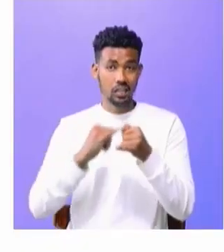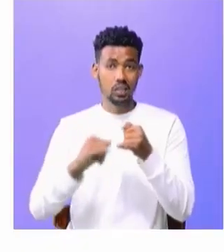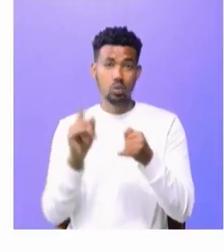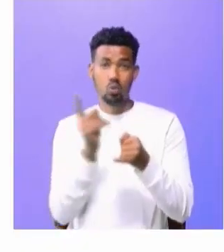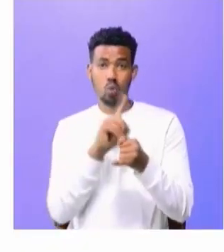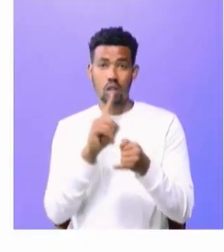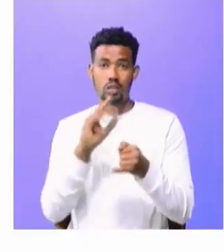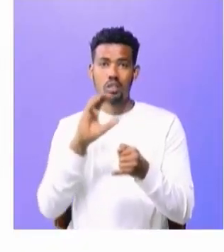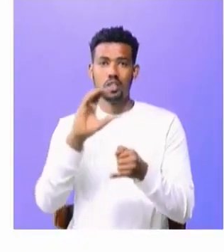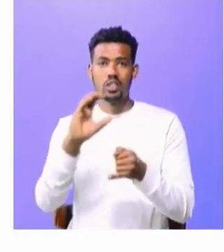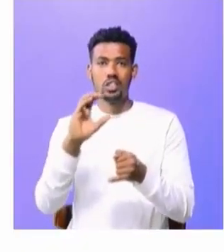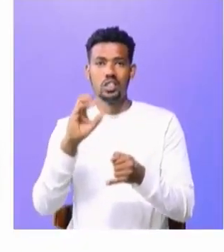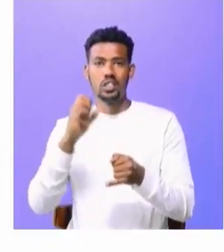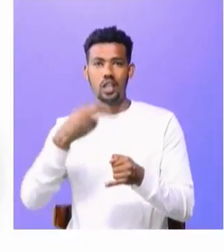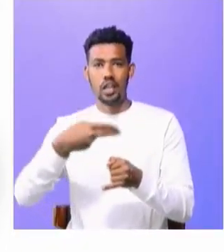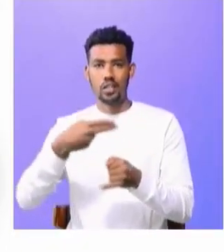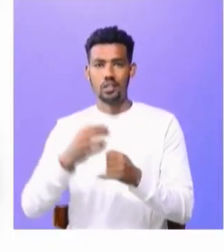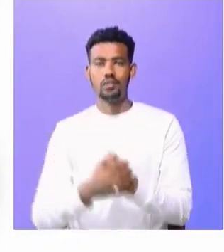ch,